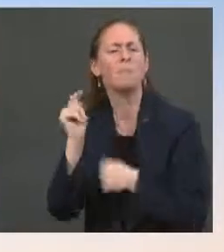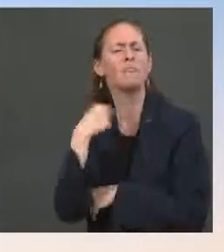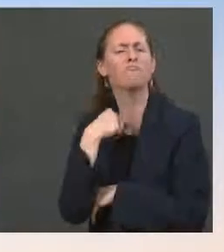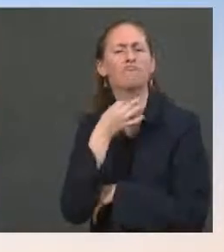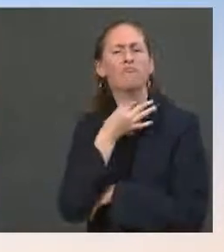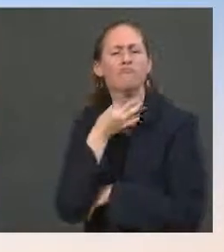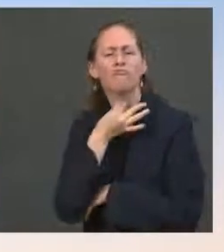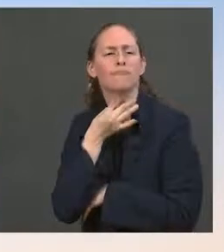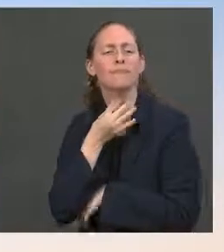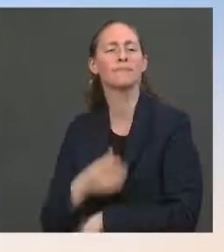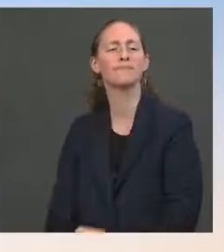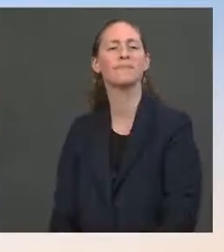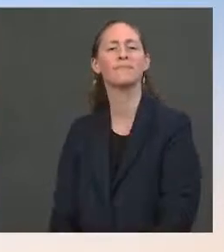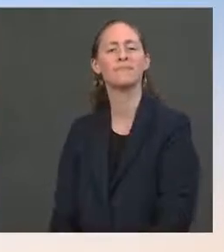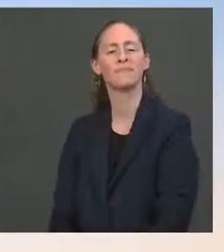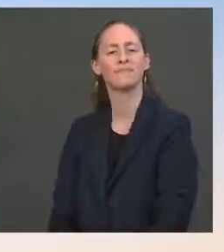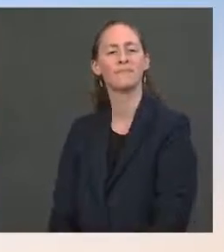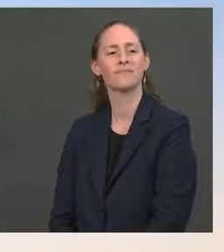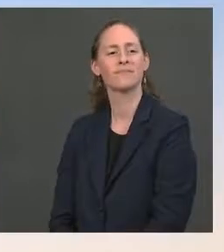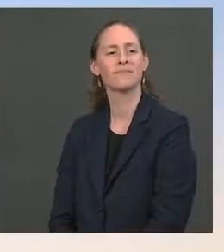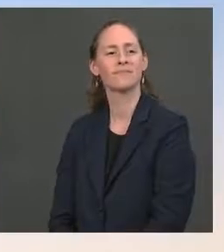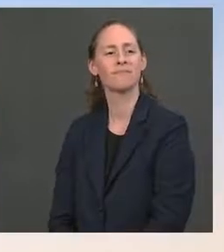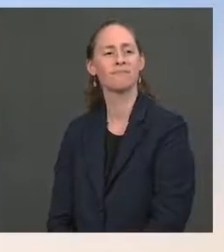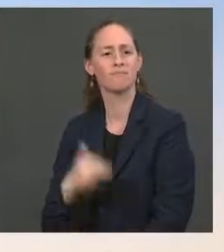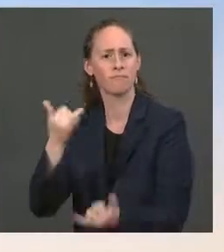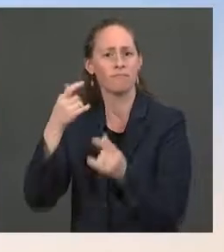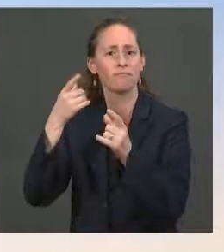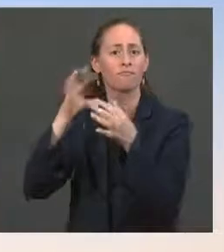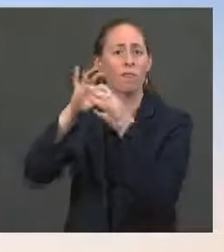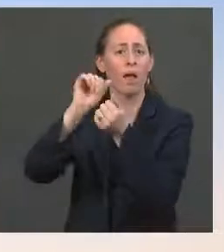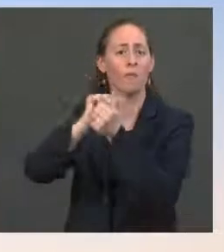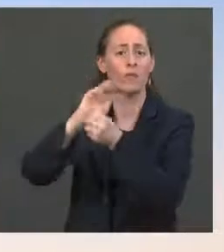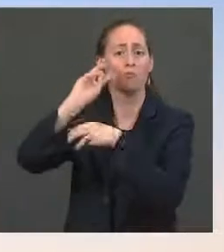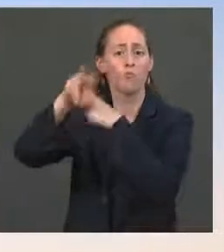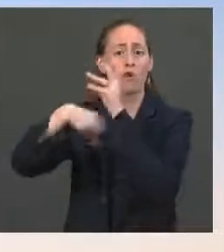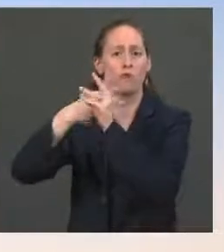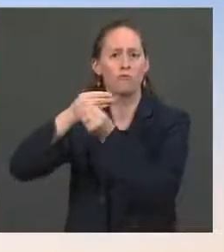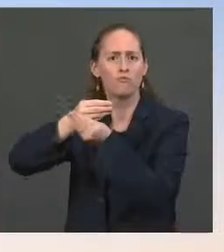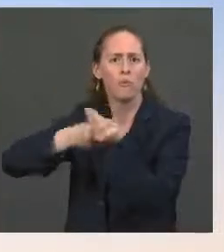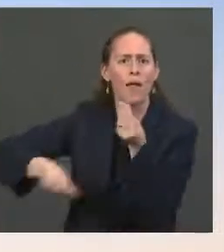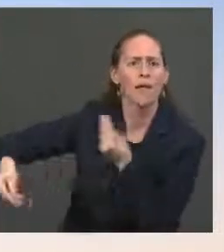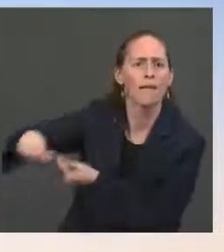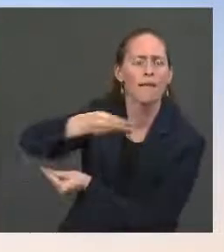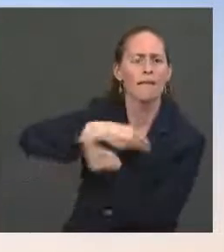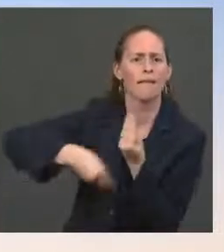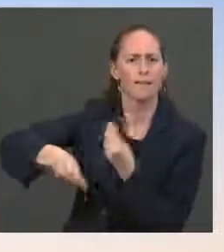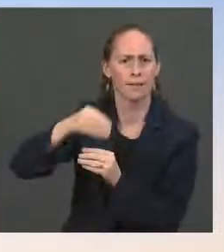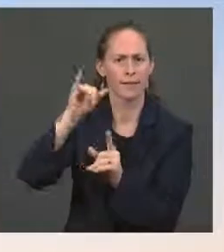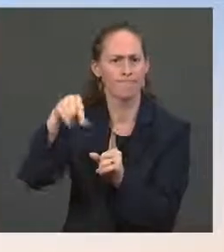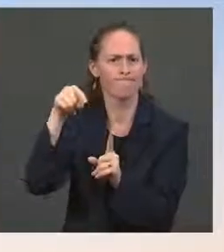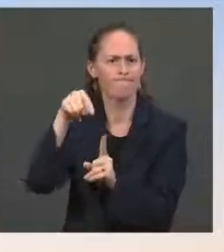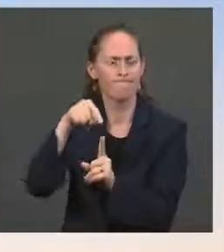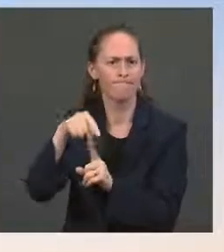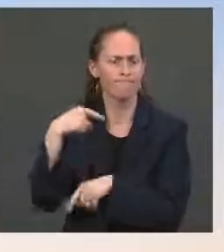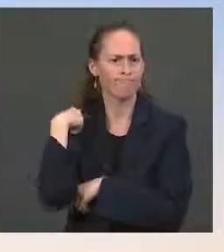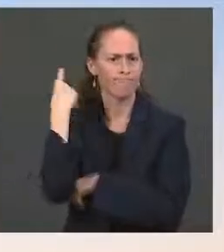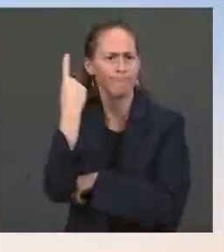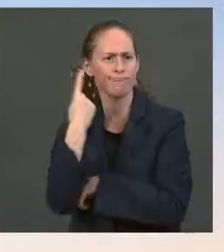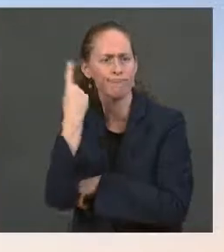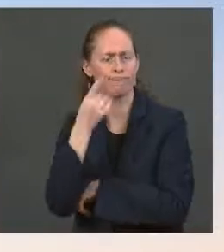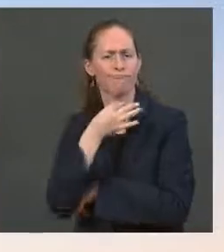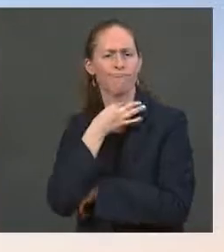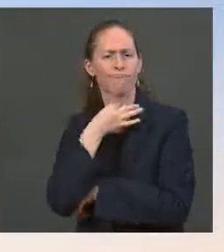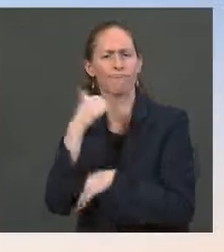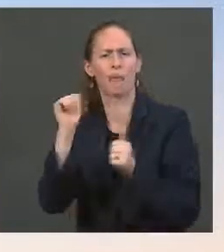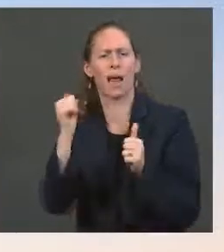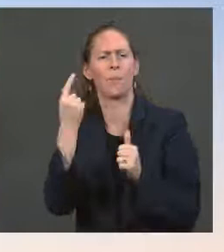of assets of the world's rich, powerful, and sometimes notorious actors are getting promising levels of protection